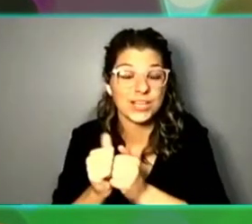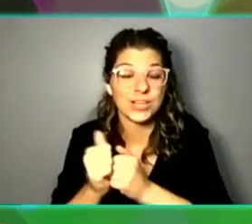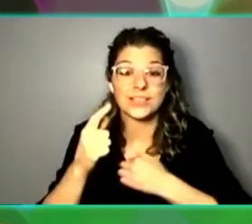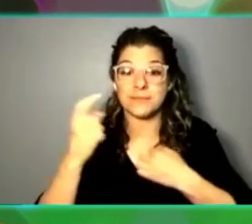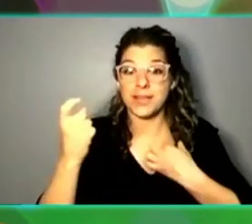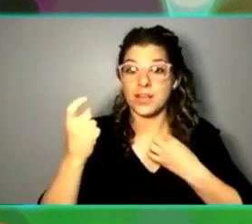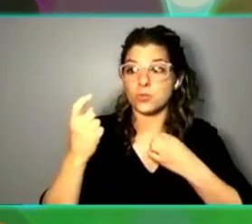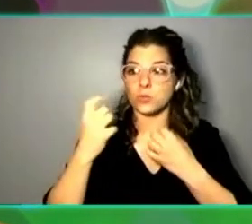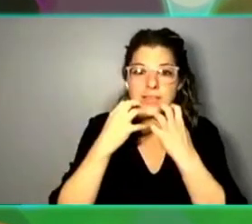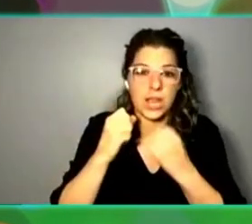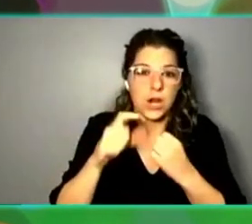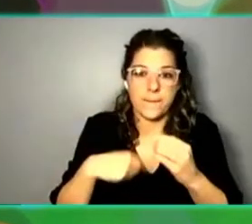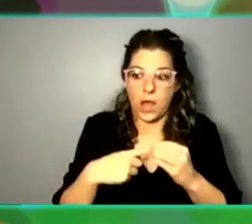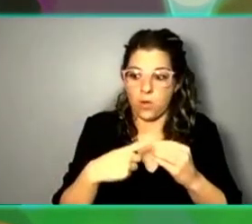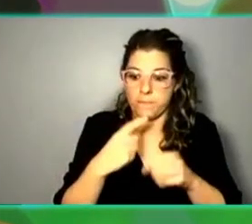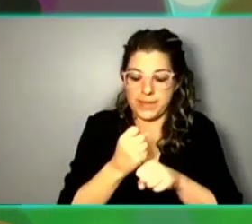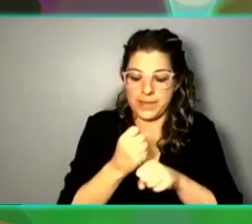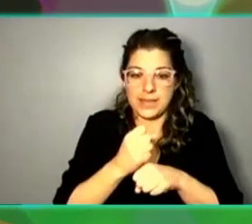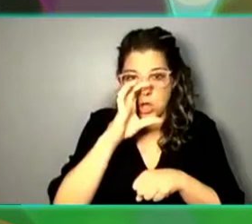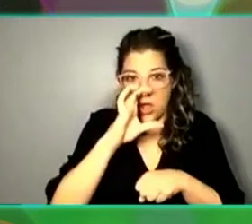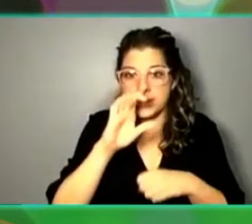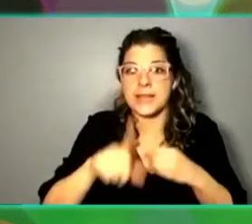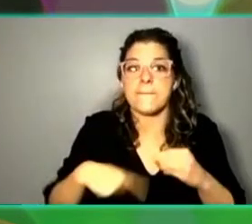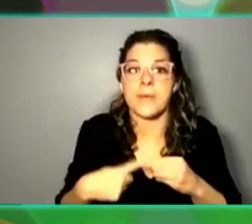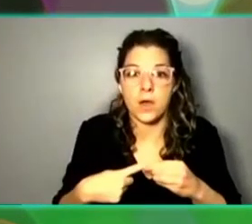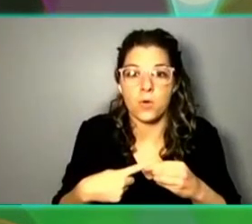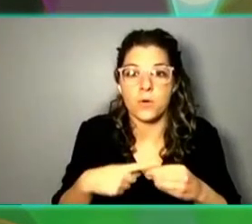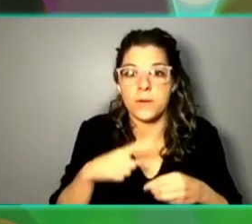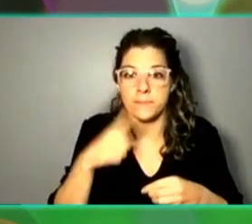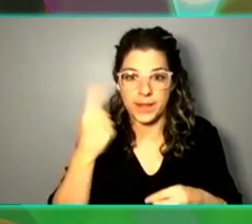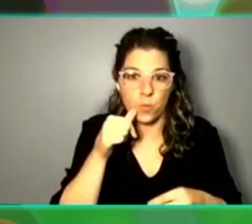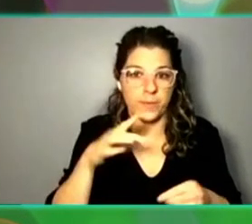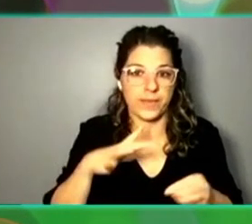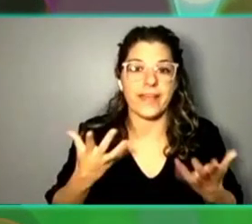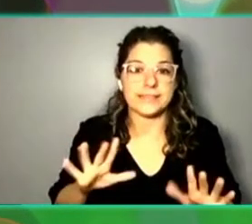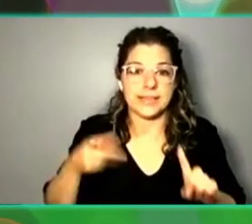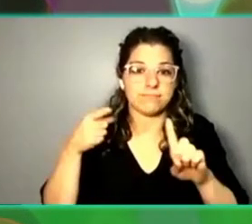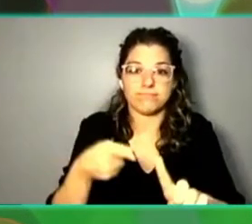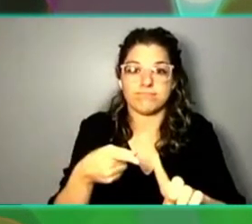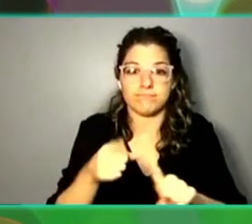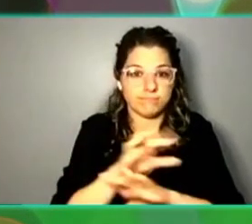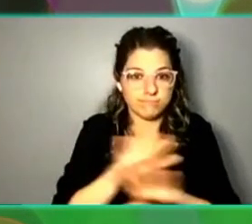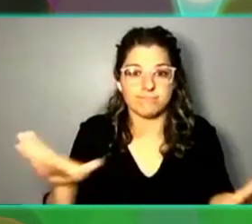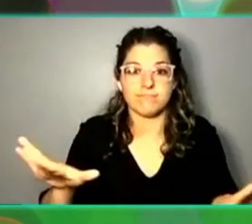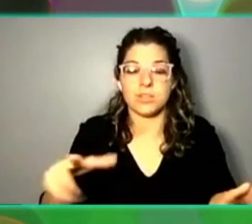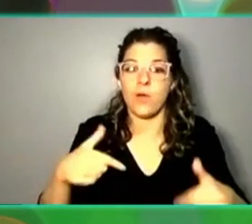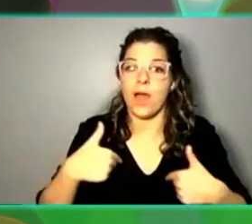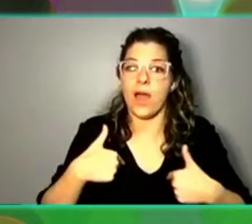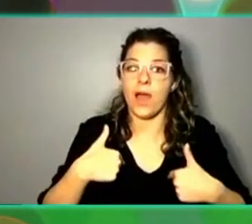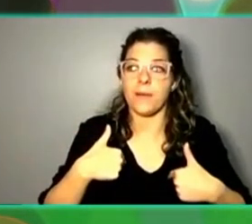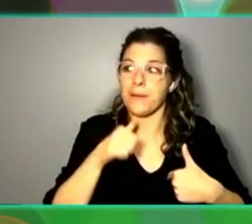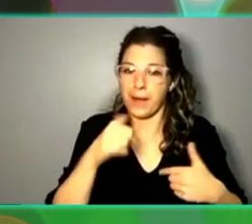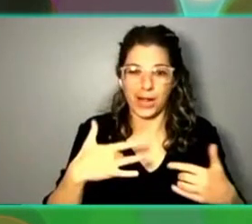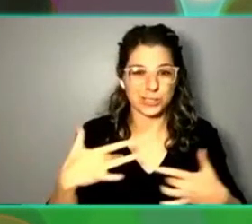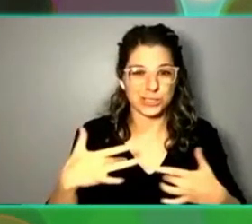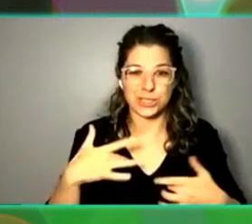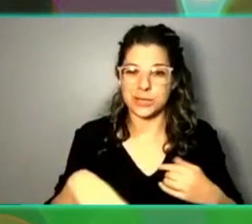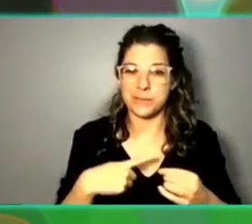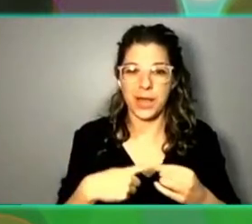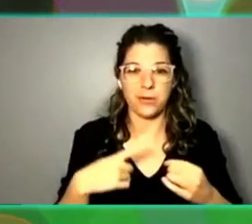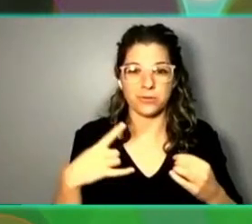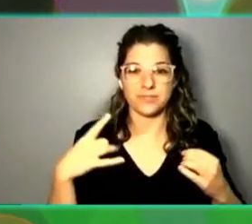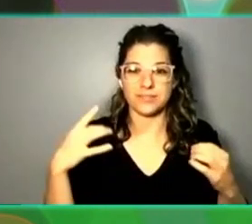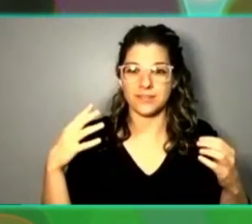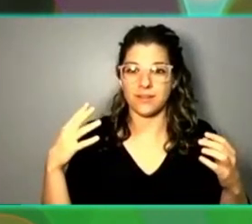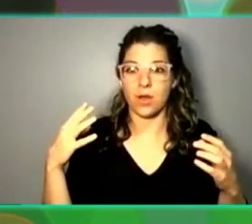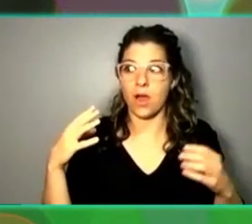care about is making comics about like Black women. So I am like not even too concerned about like, oh,